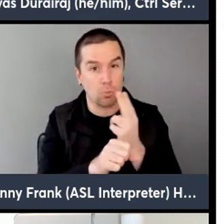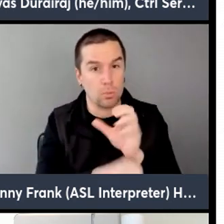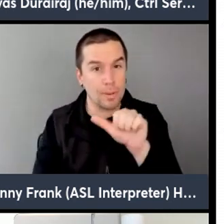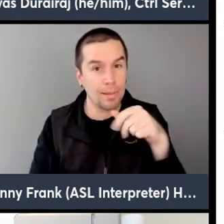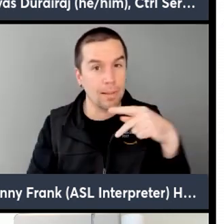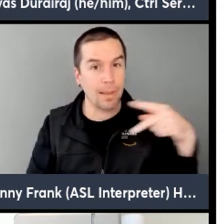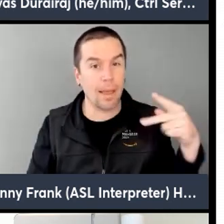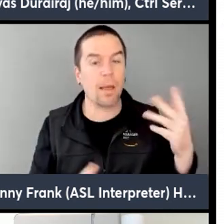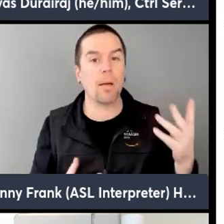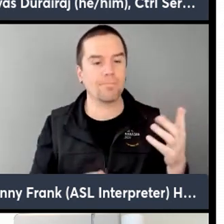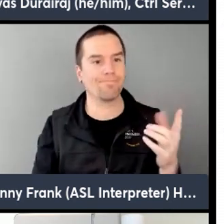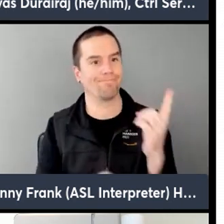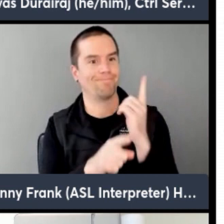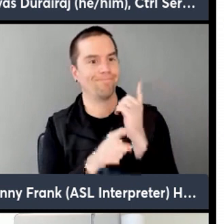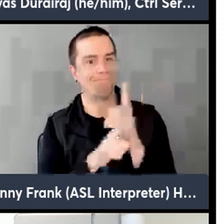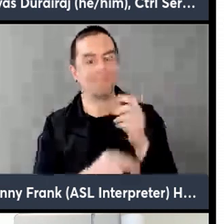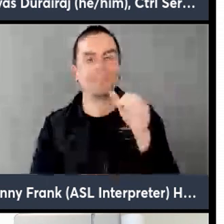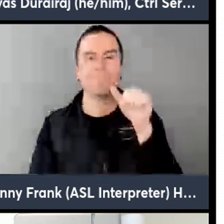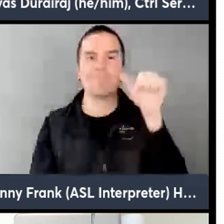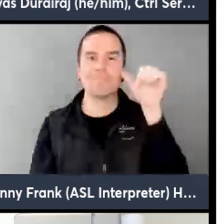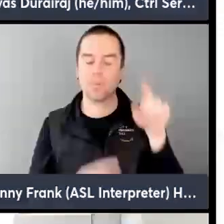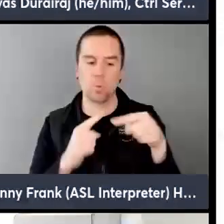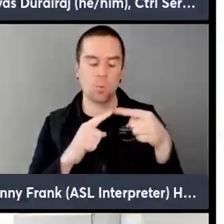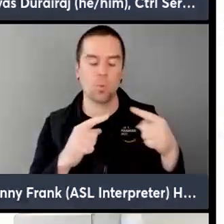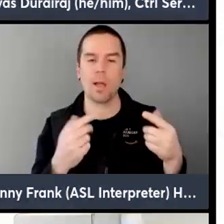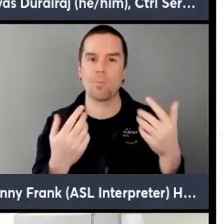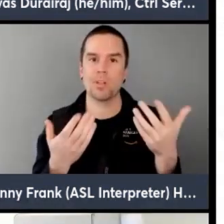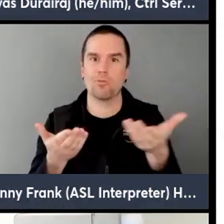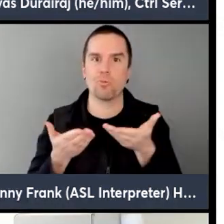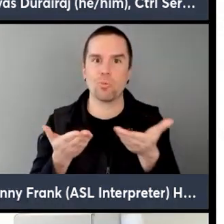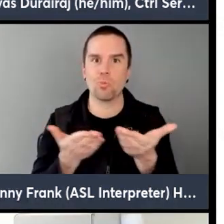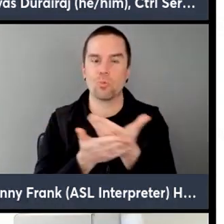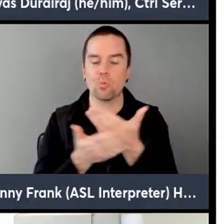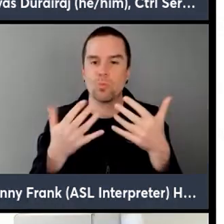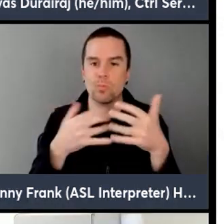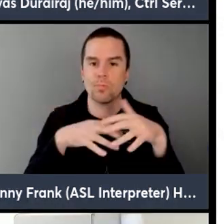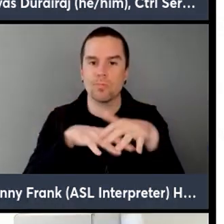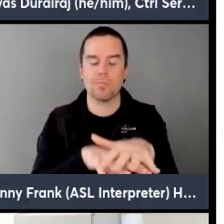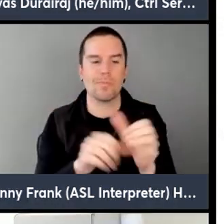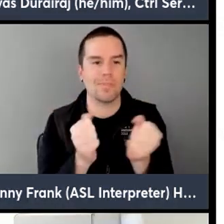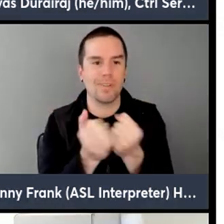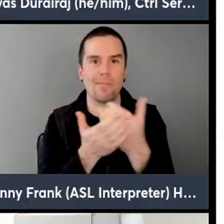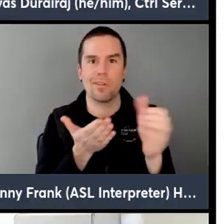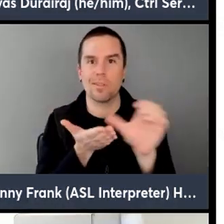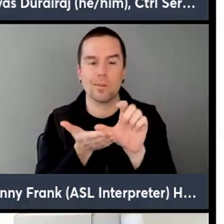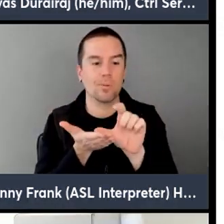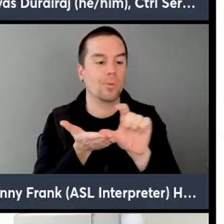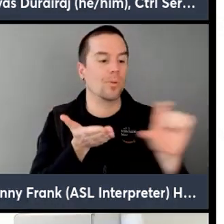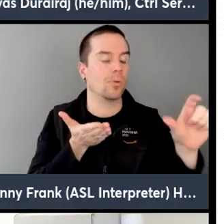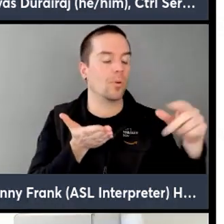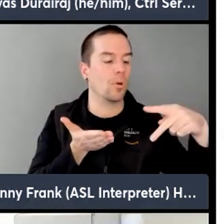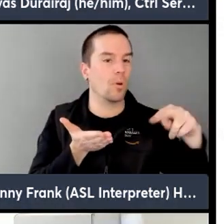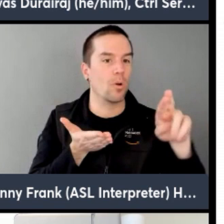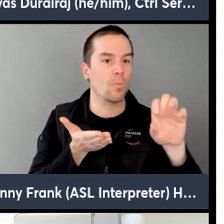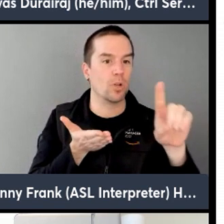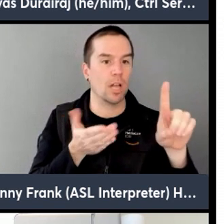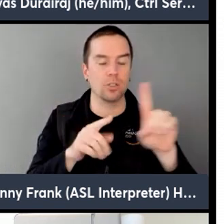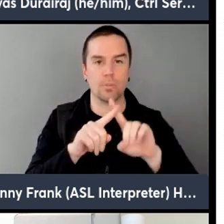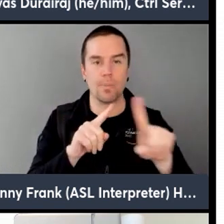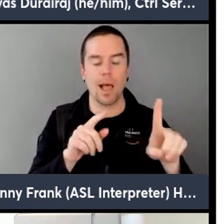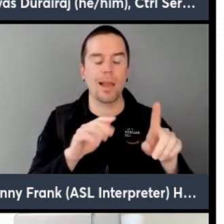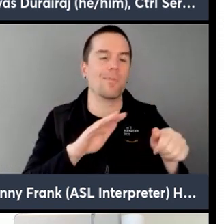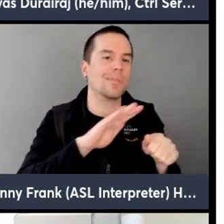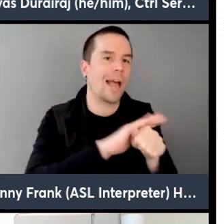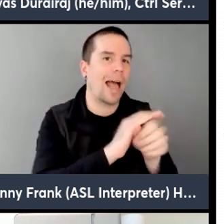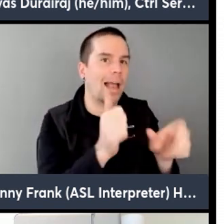even yesterday when we introduced this new integration, like we had everything pushed to production, but hiding behind a feature flag. So